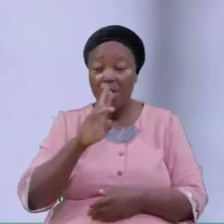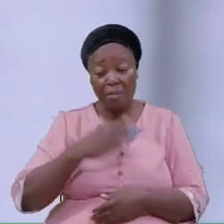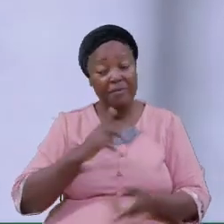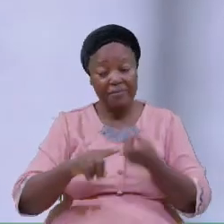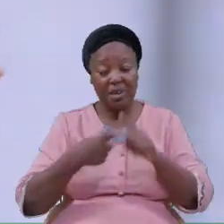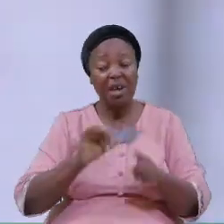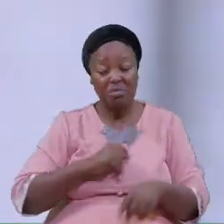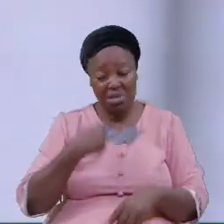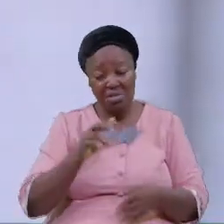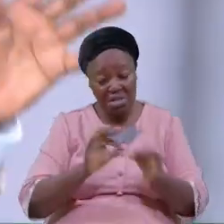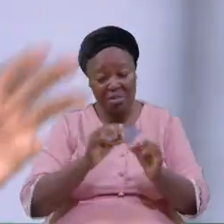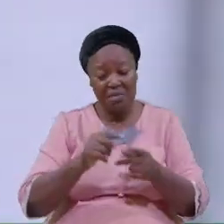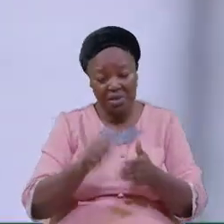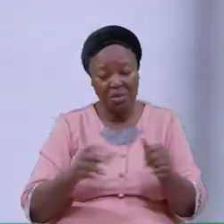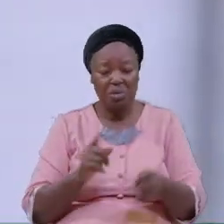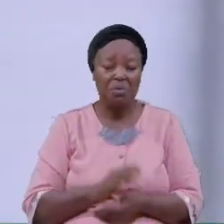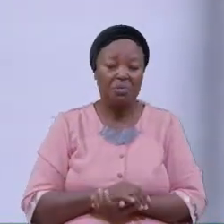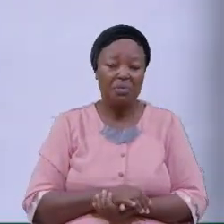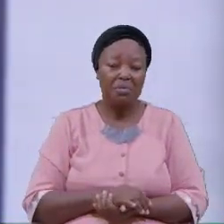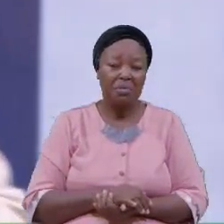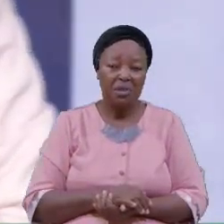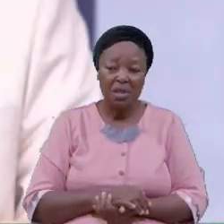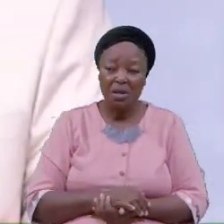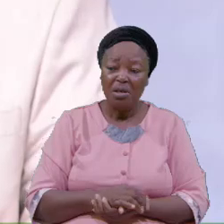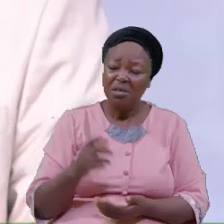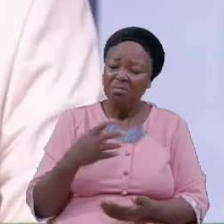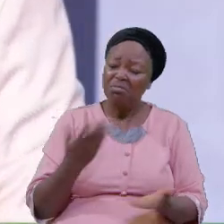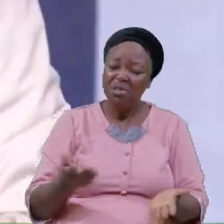There was a little argument between me and my wife.